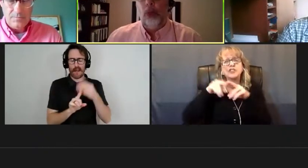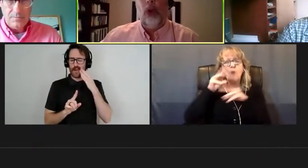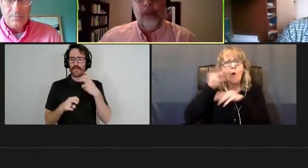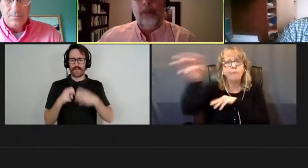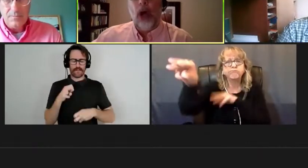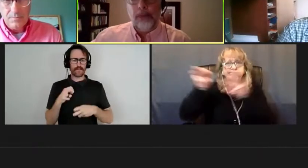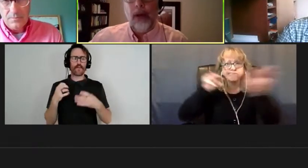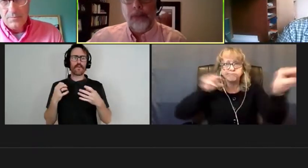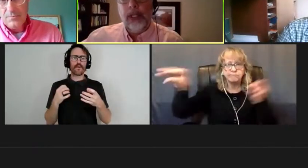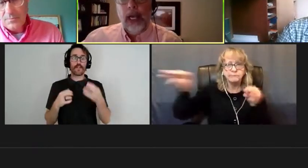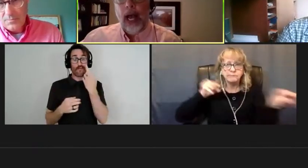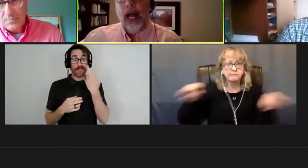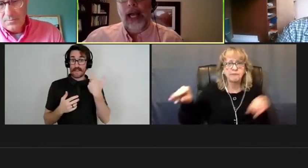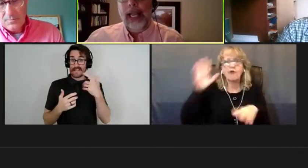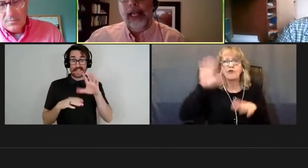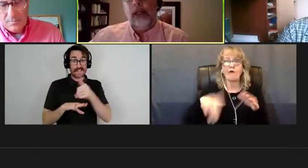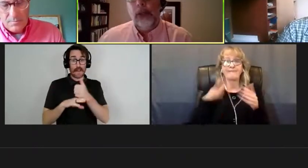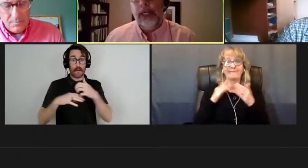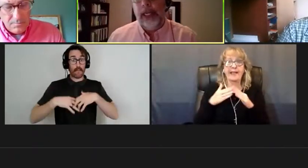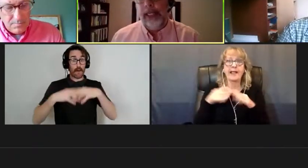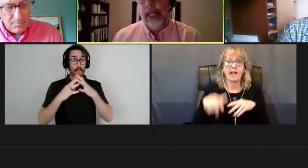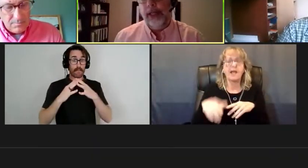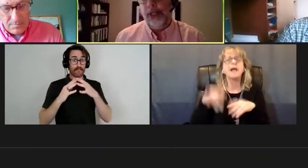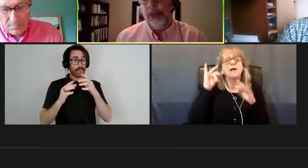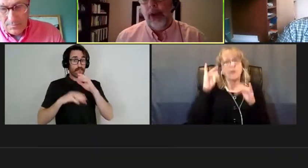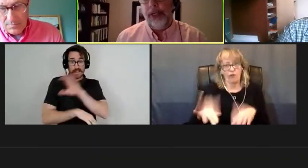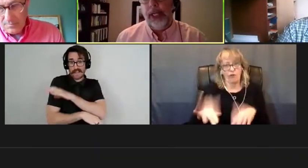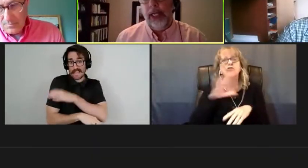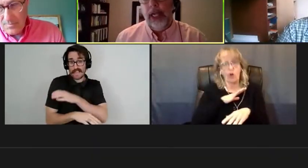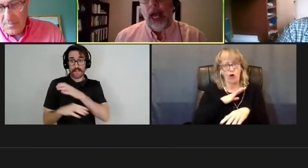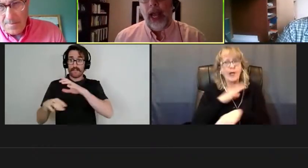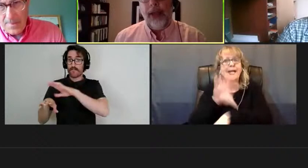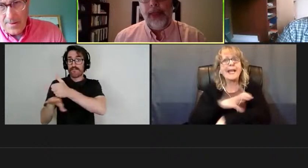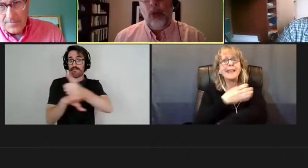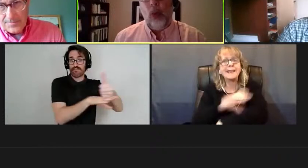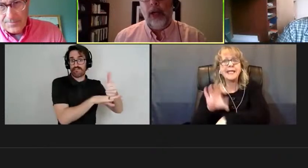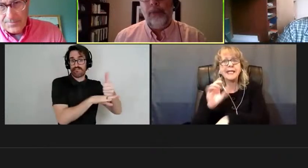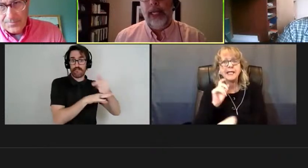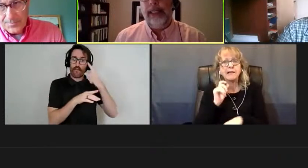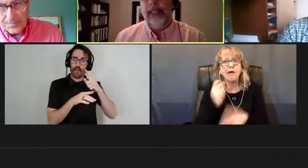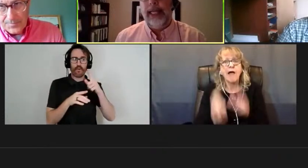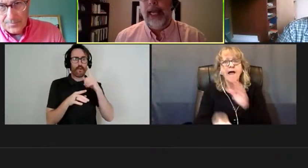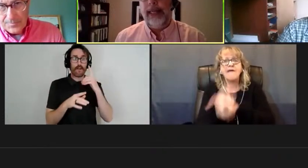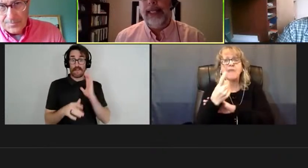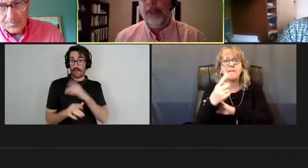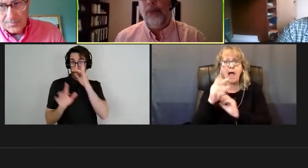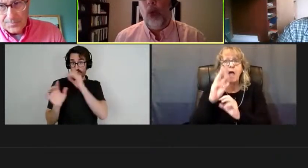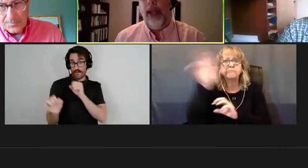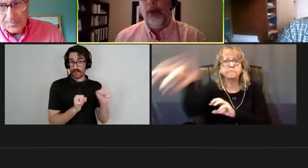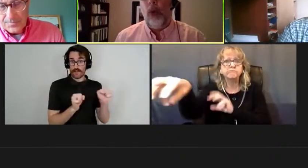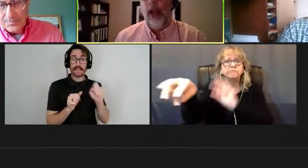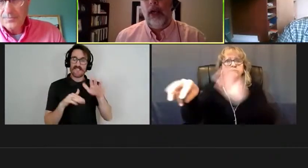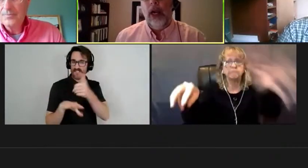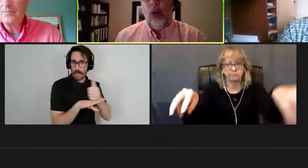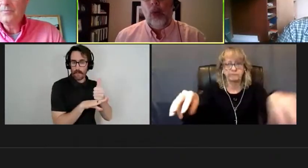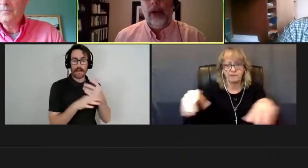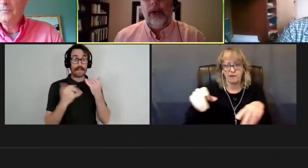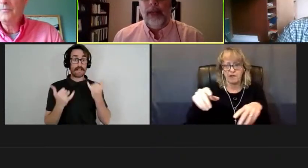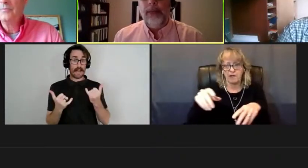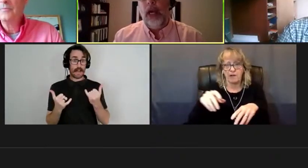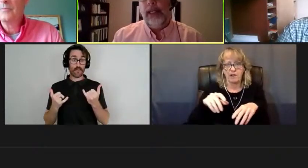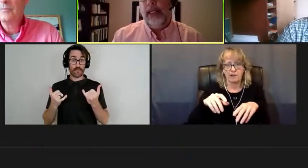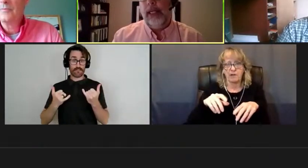sort of rural pop-ups included in the strategy. I think workplaces at this point where